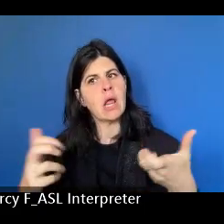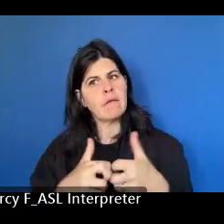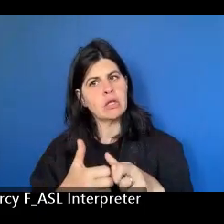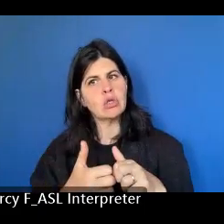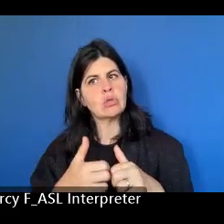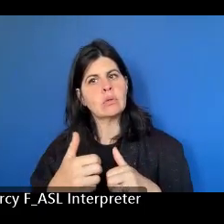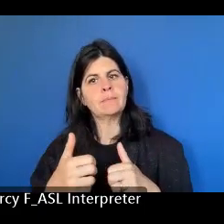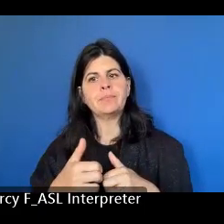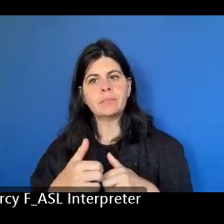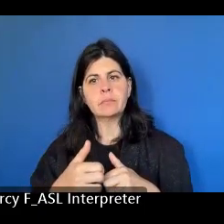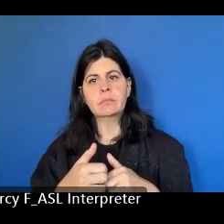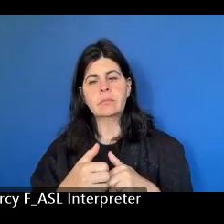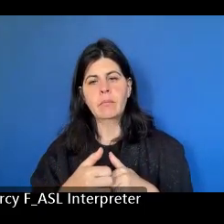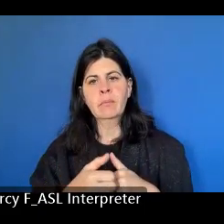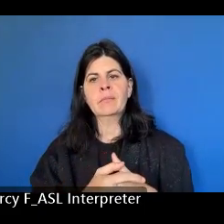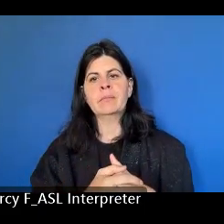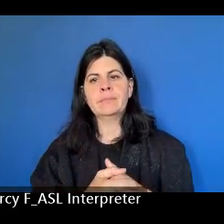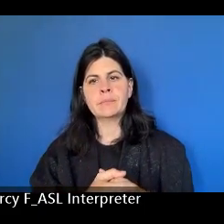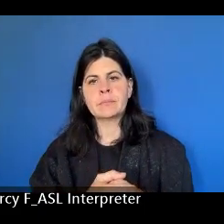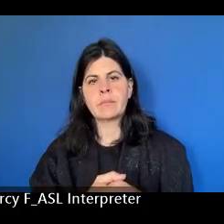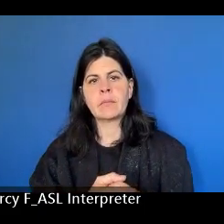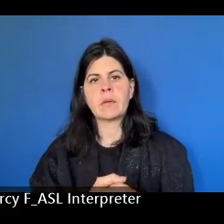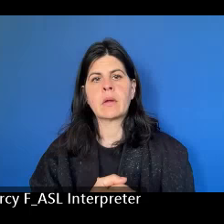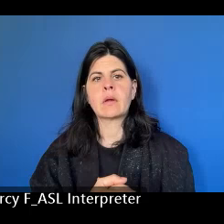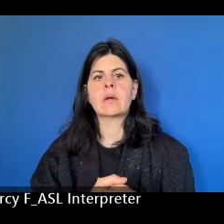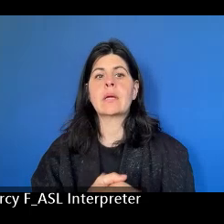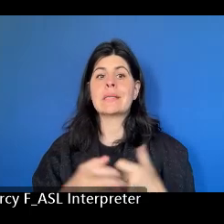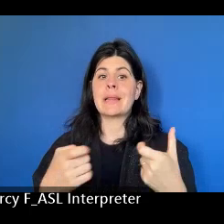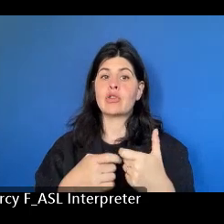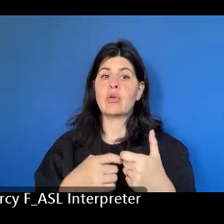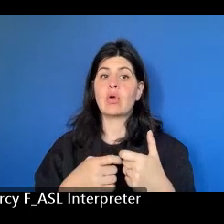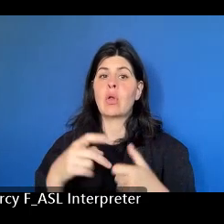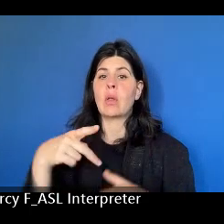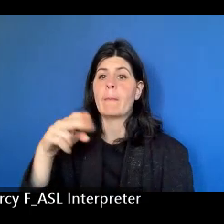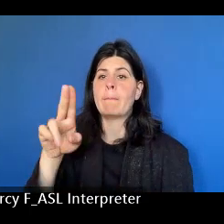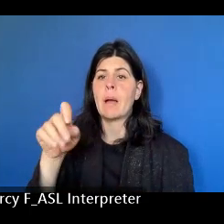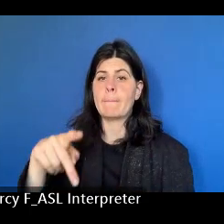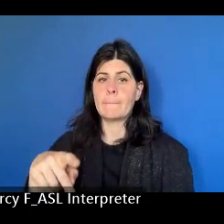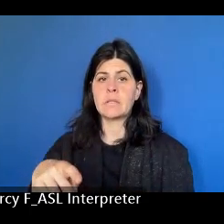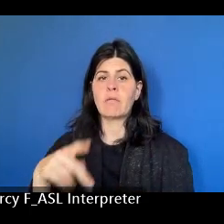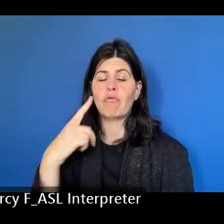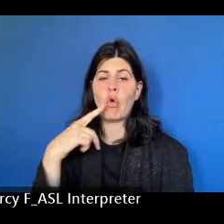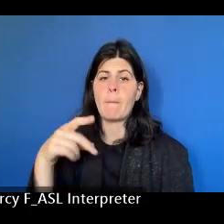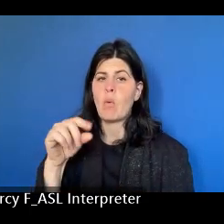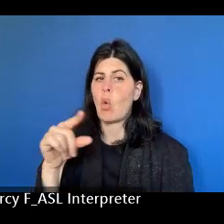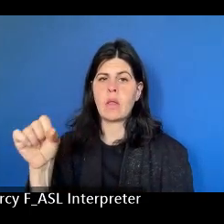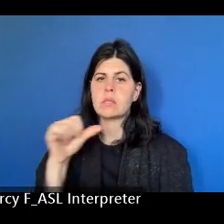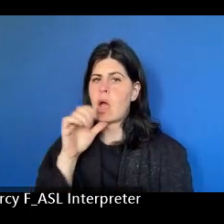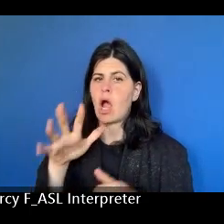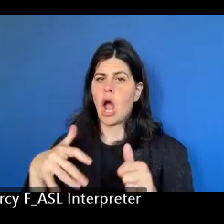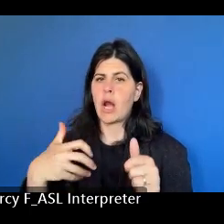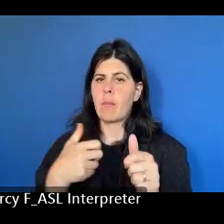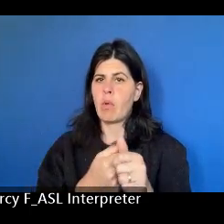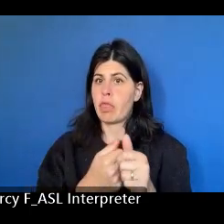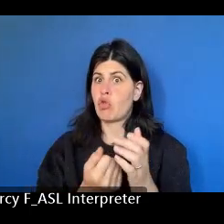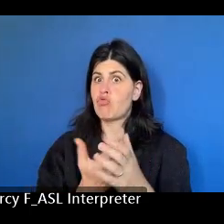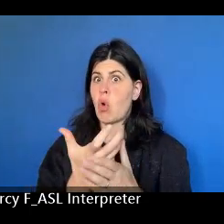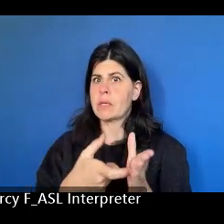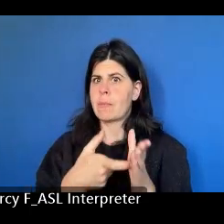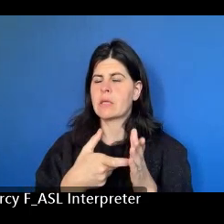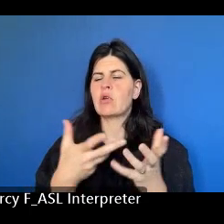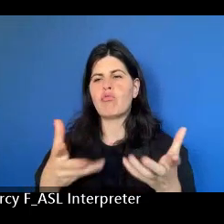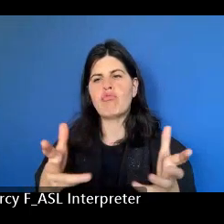electrical pumps heats for pools haven't really caught up with the growing demand. So we really need, so that's already an issue. So if